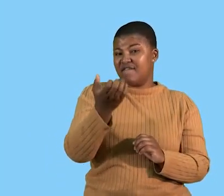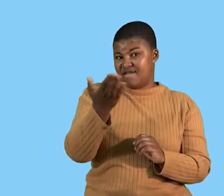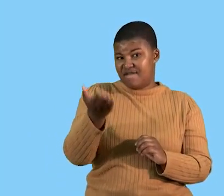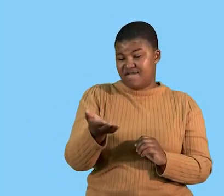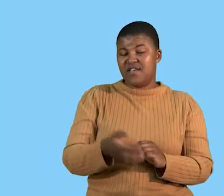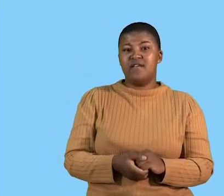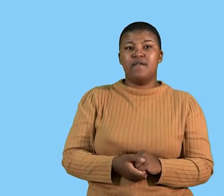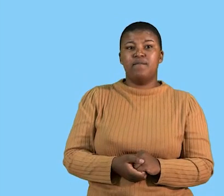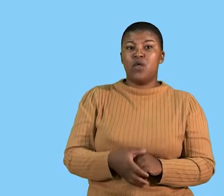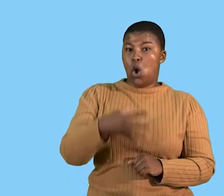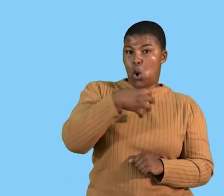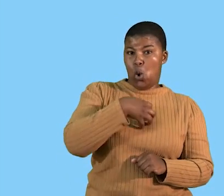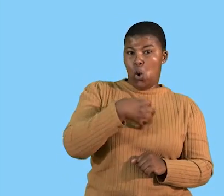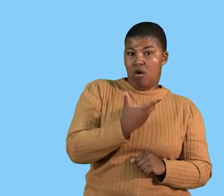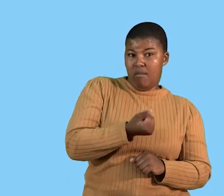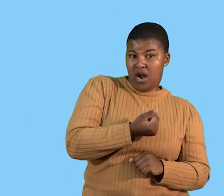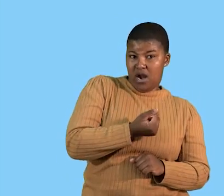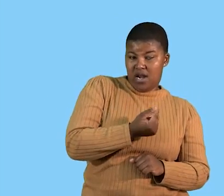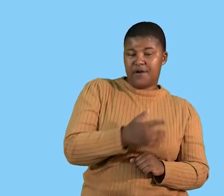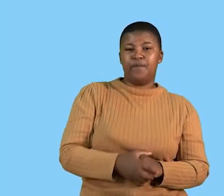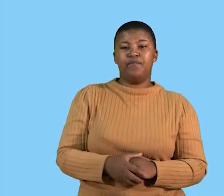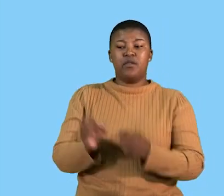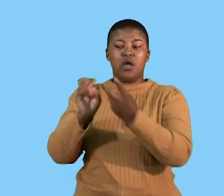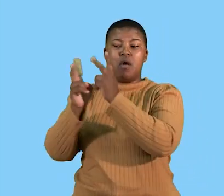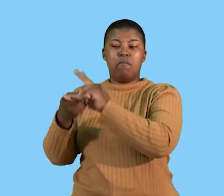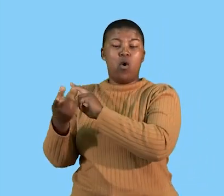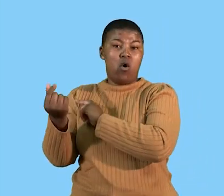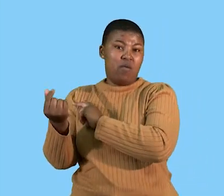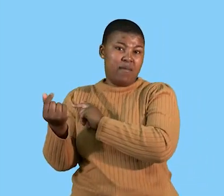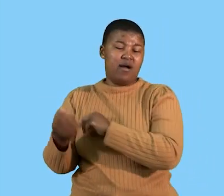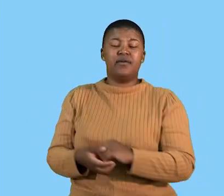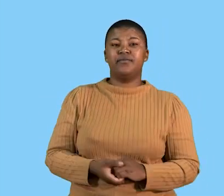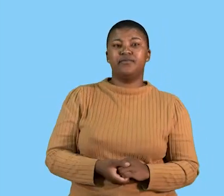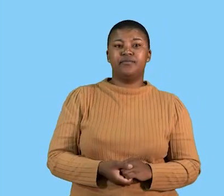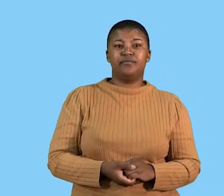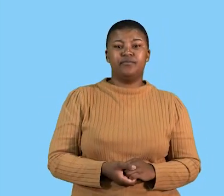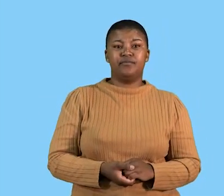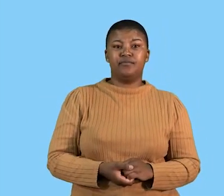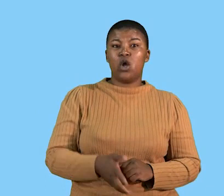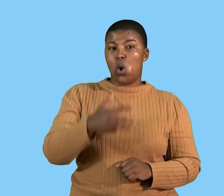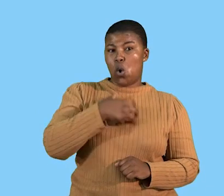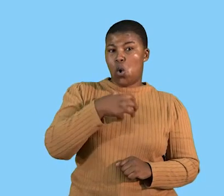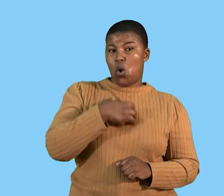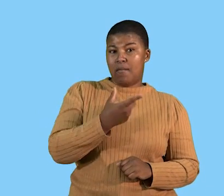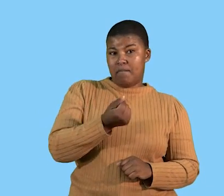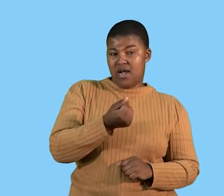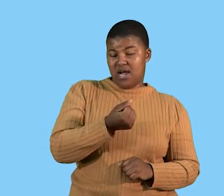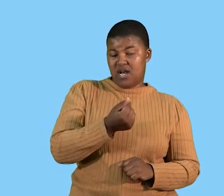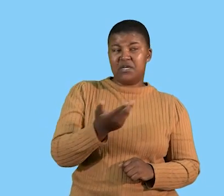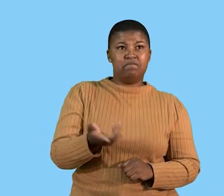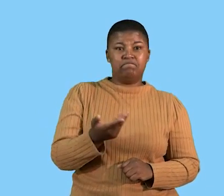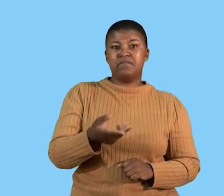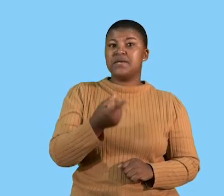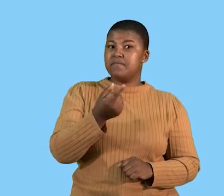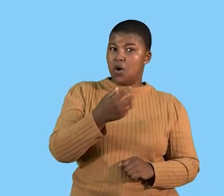here for you guys of own capital and borrowed capital. So when we refer to own